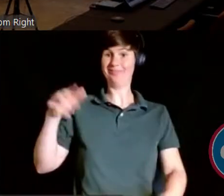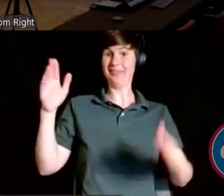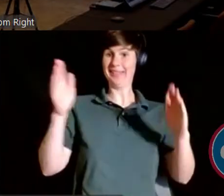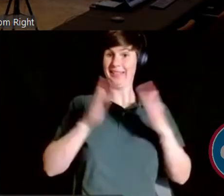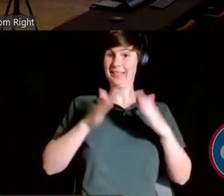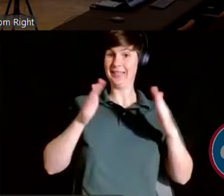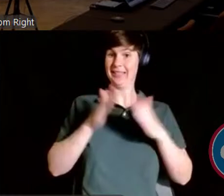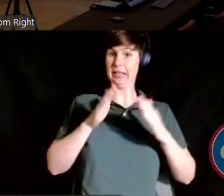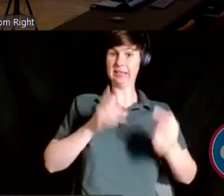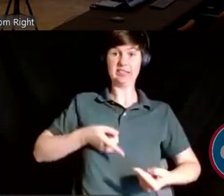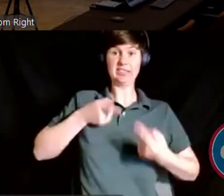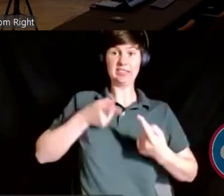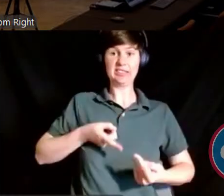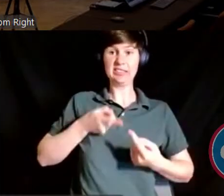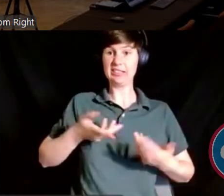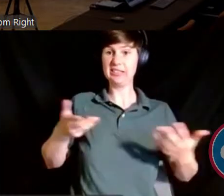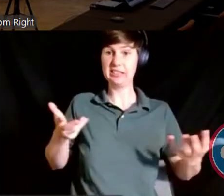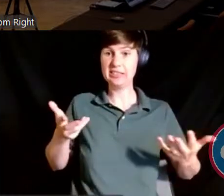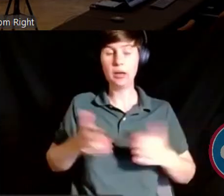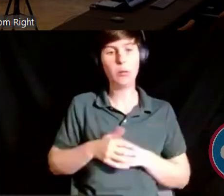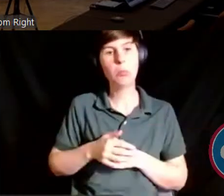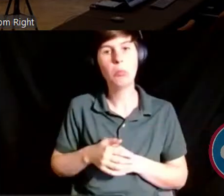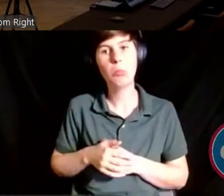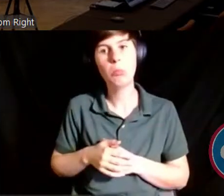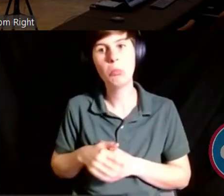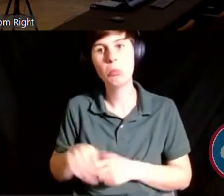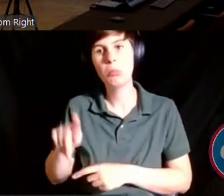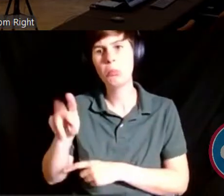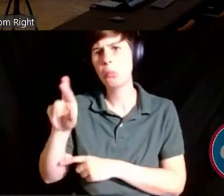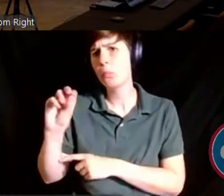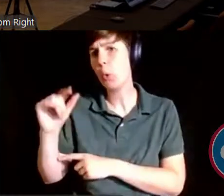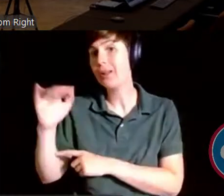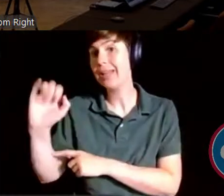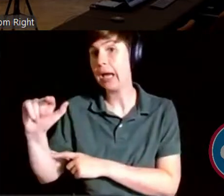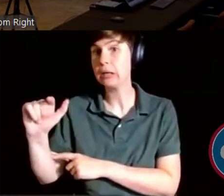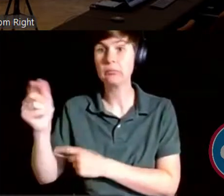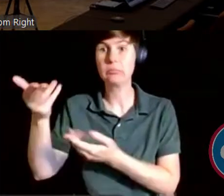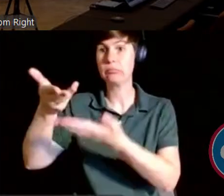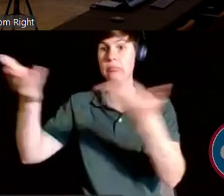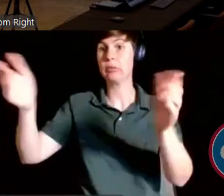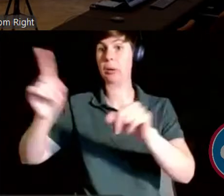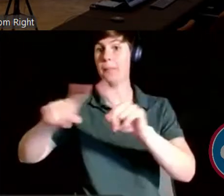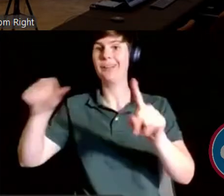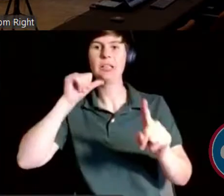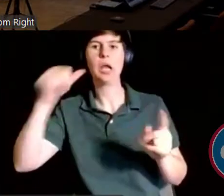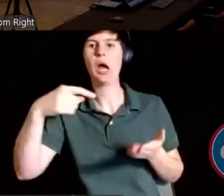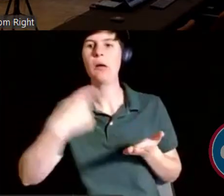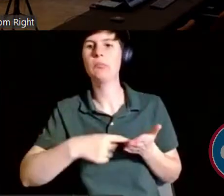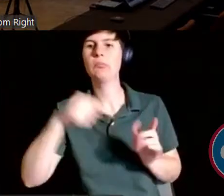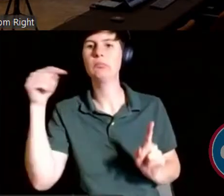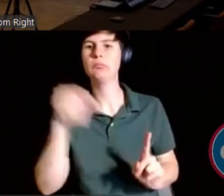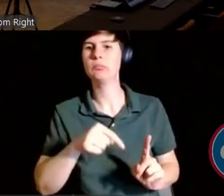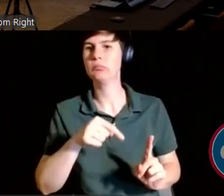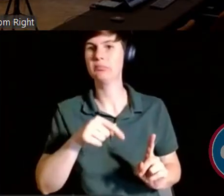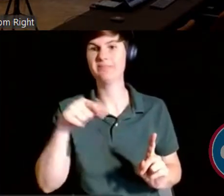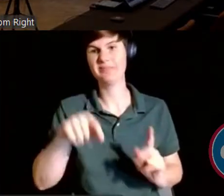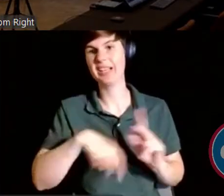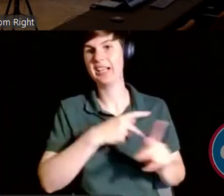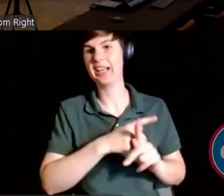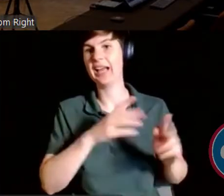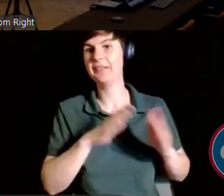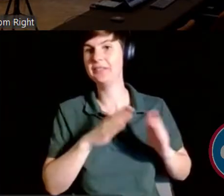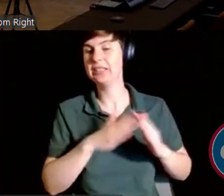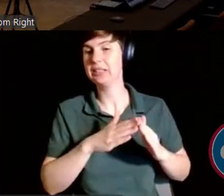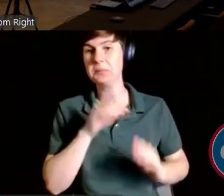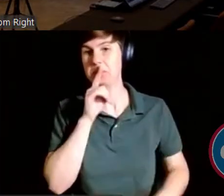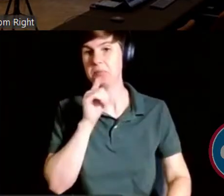no great, I mean, PROAG is out there, but they don't talk about these very much at all. There's some older ADA guidance